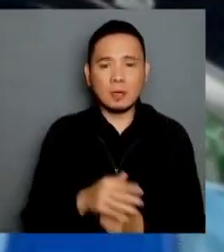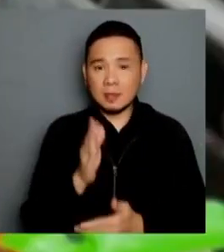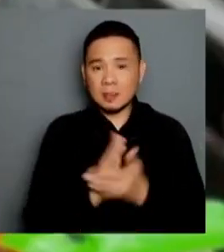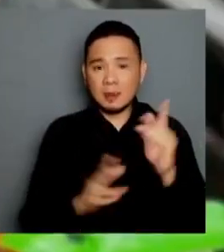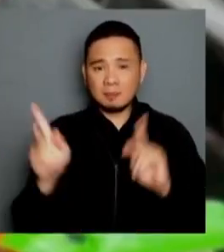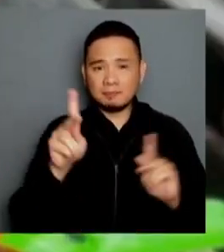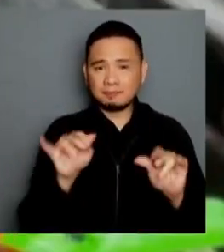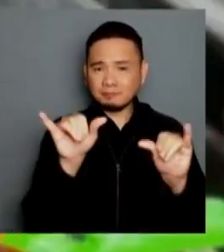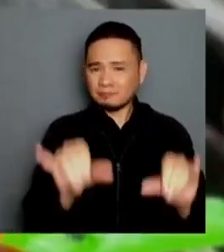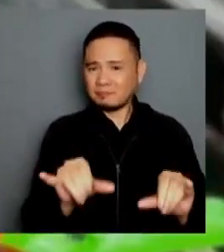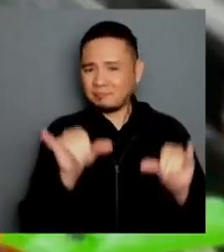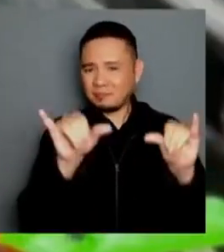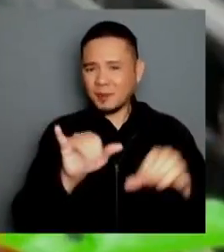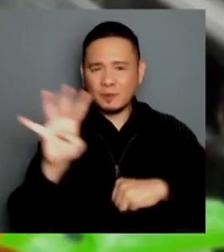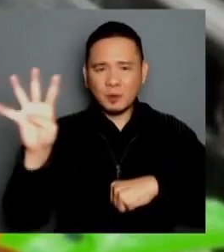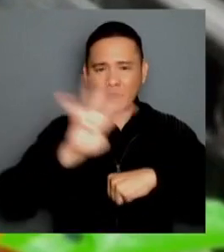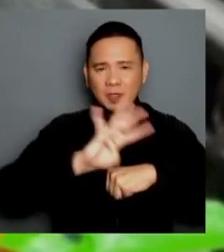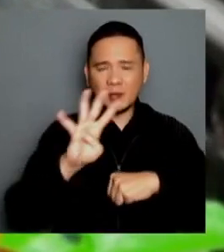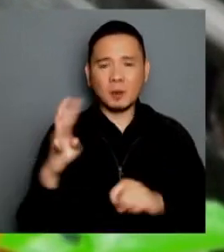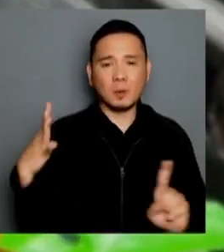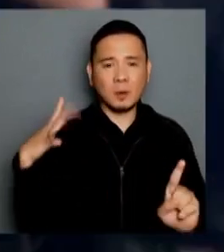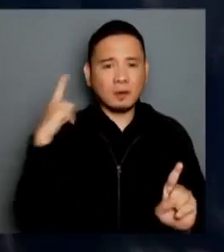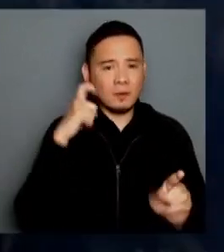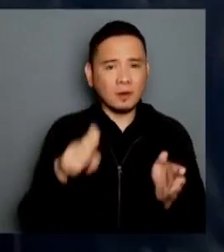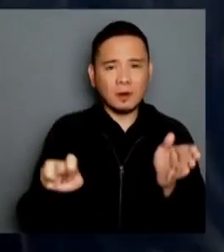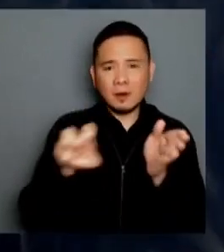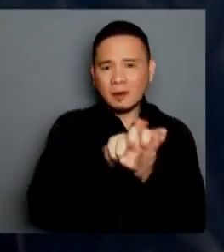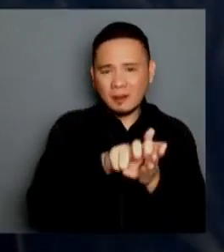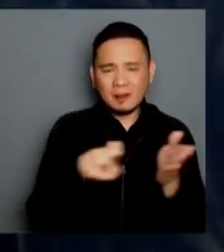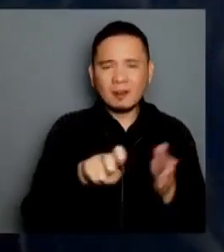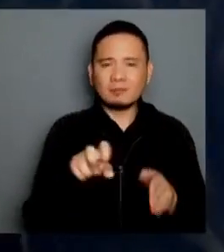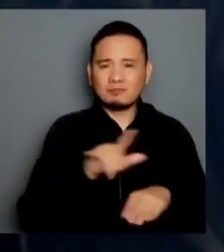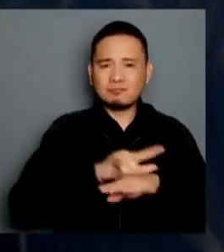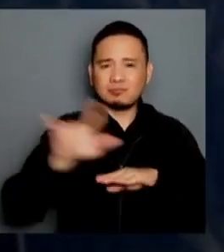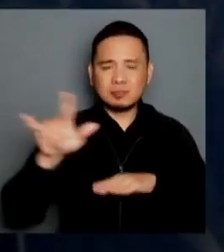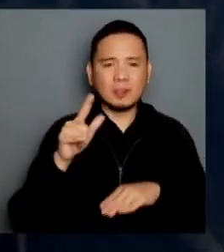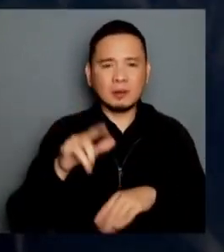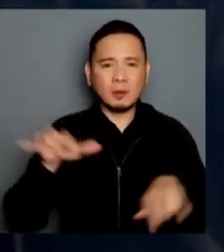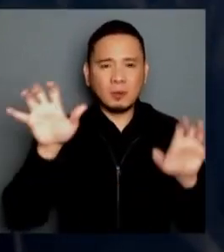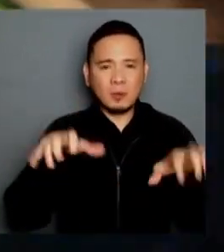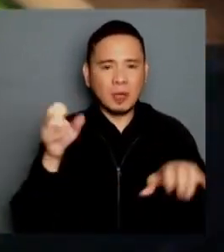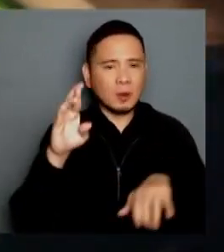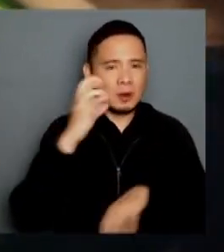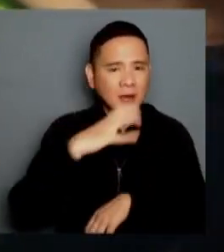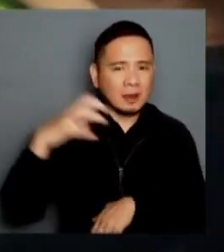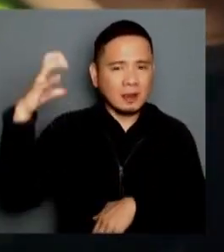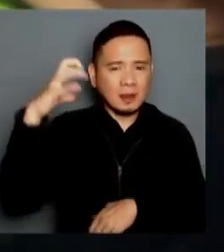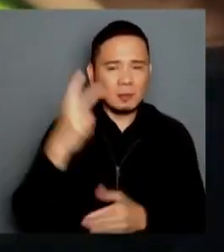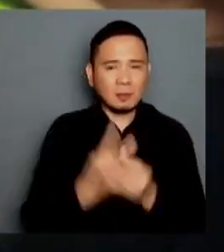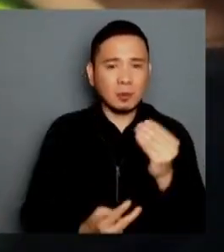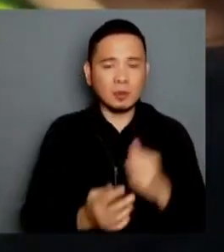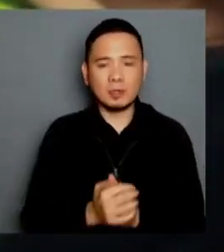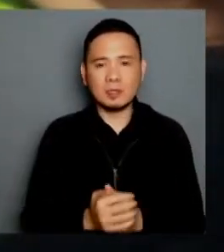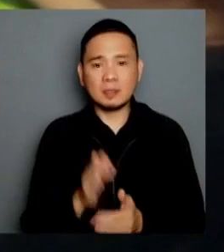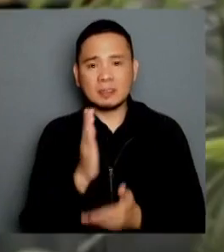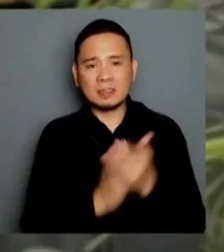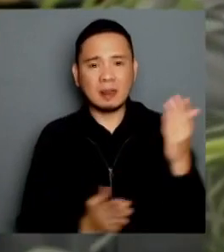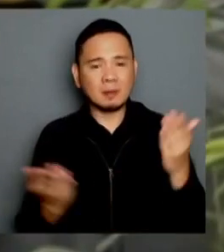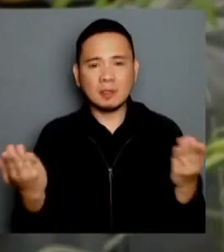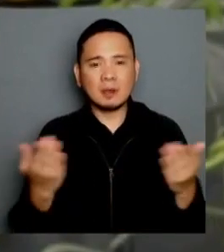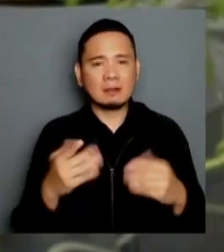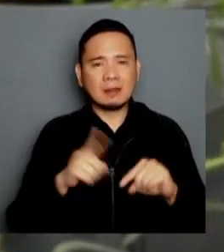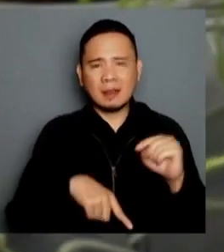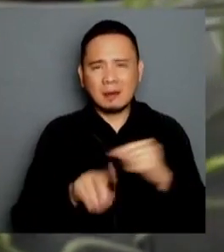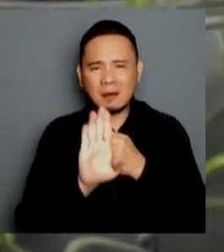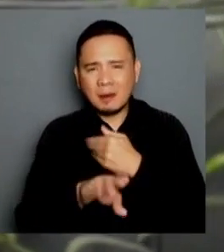waiting for a scheduled flight, rain or shine. There are also those who missed a day at work as they still could not take a flight back home. According to